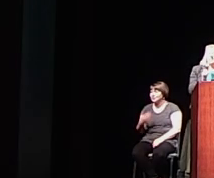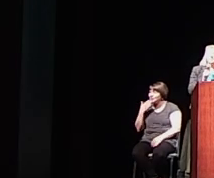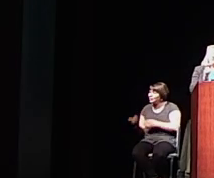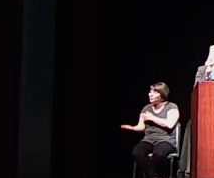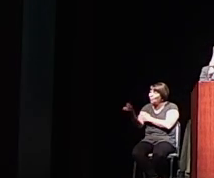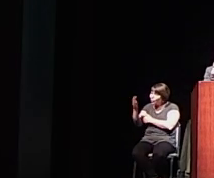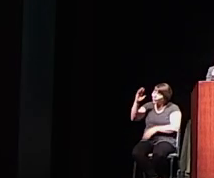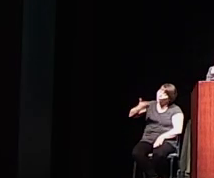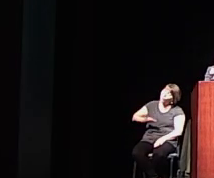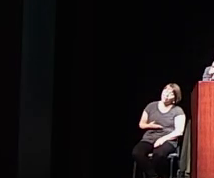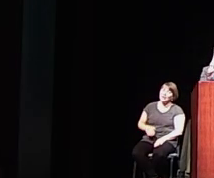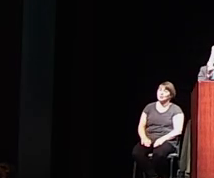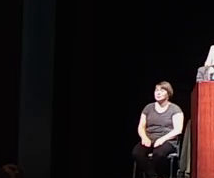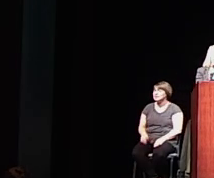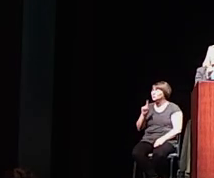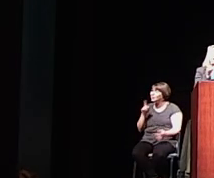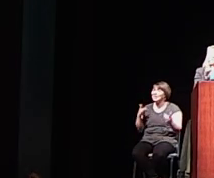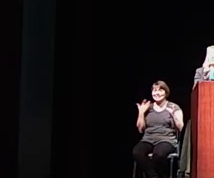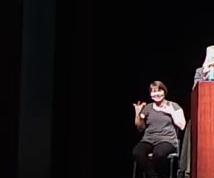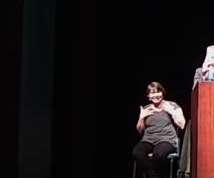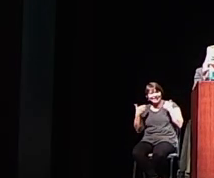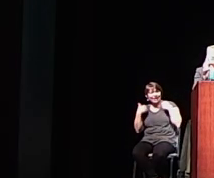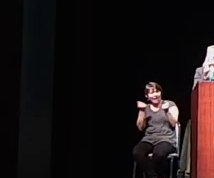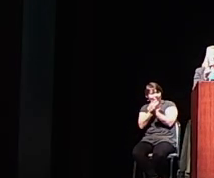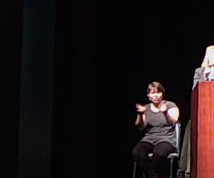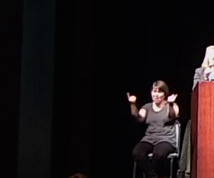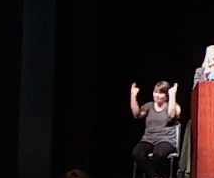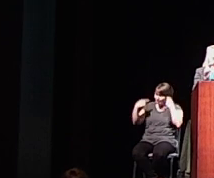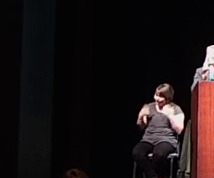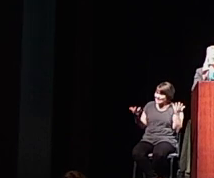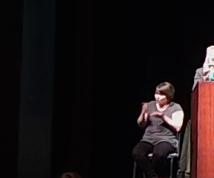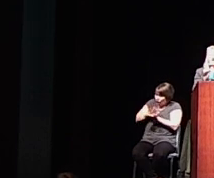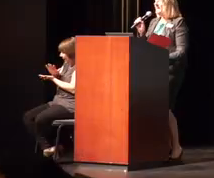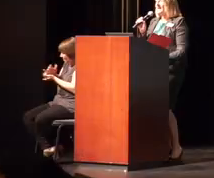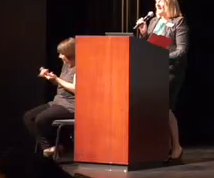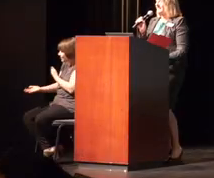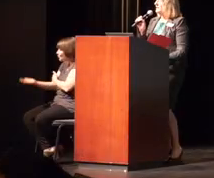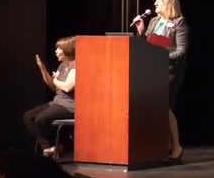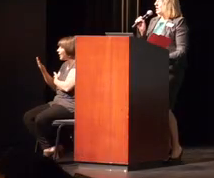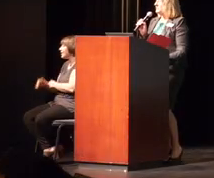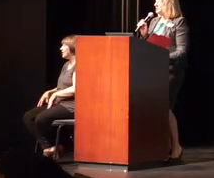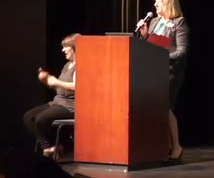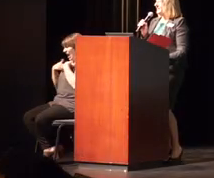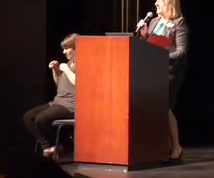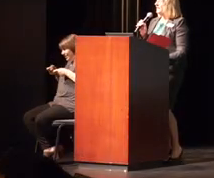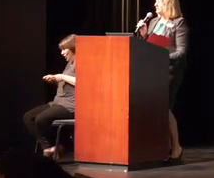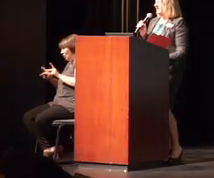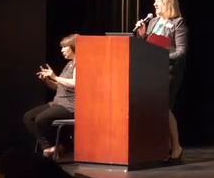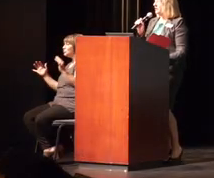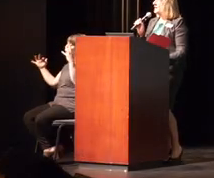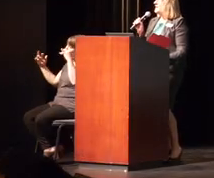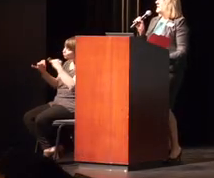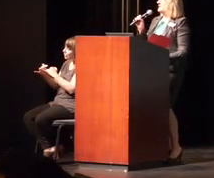Good morning and welcome. It is so exciting to have everyone back on campus this morning and to have this opportunity to